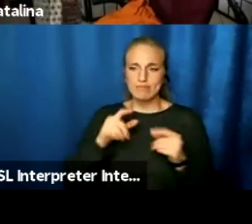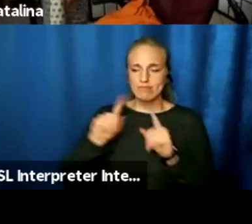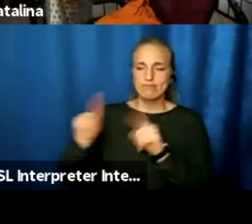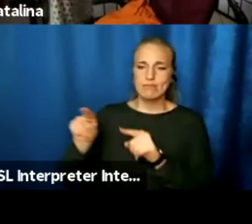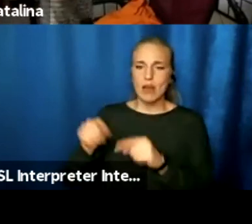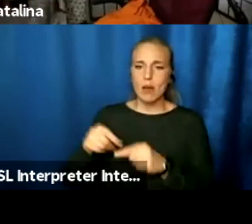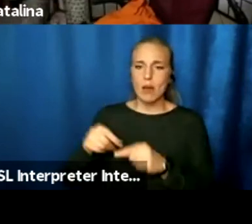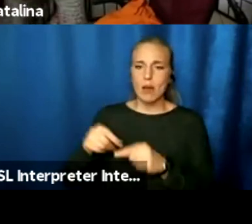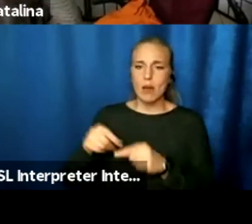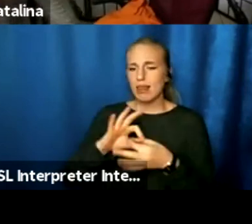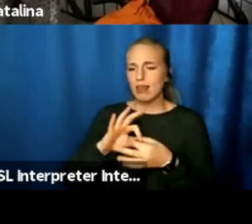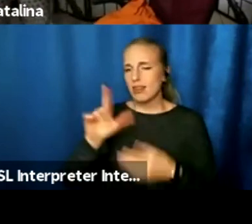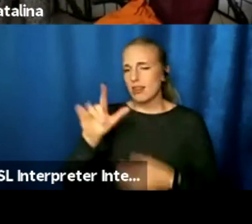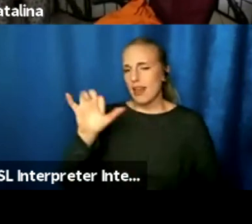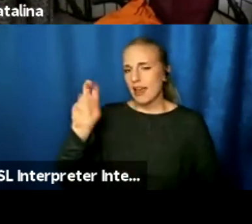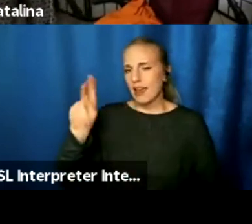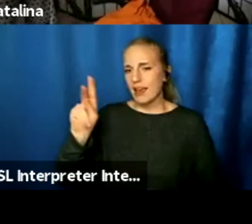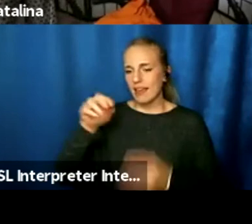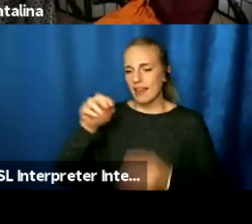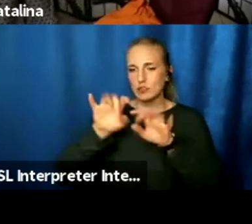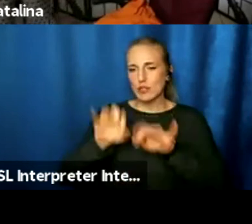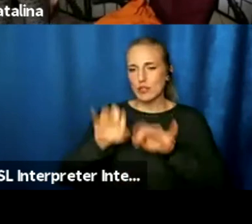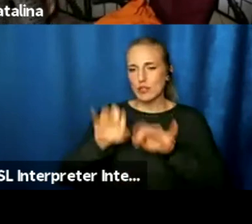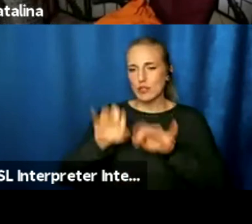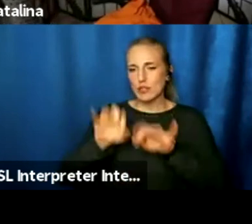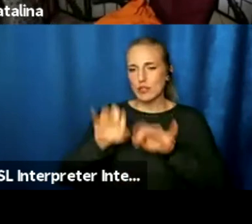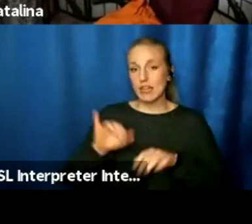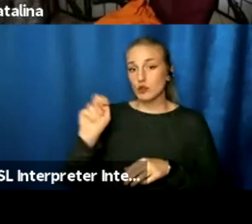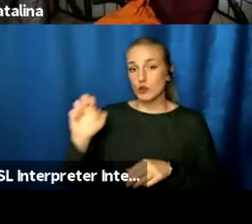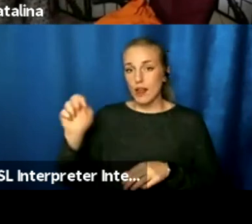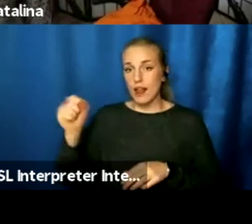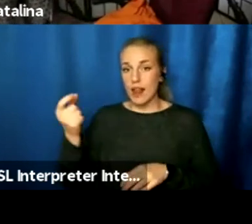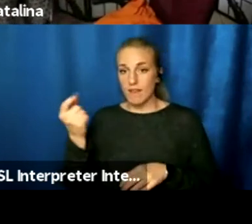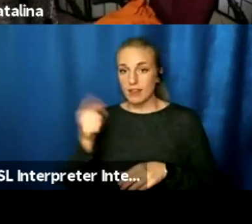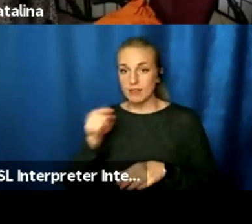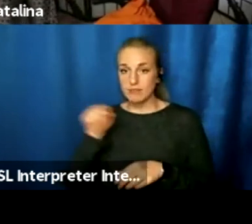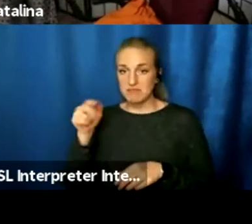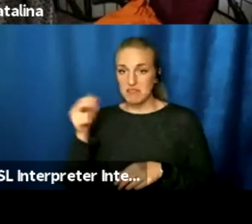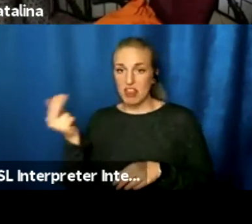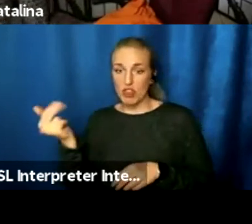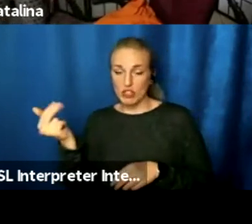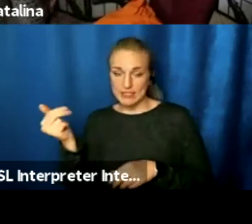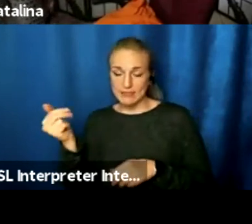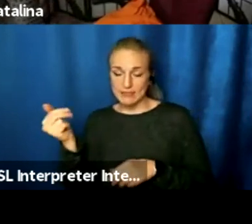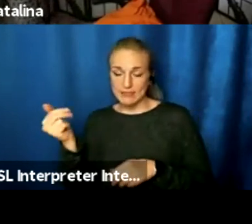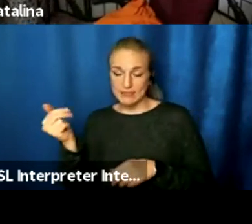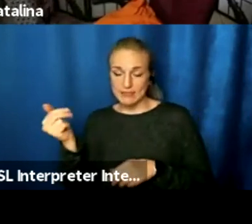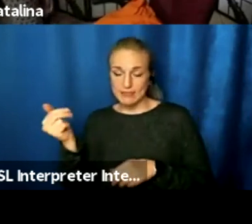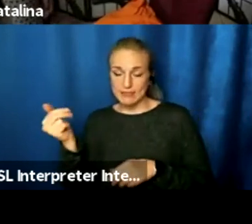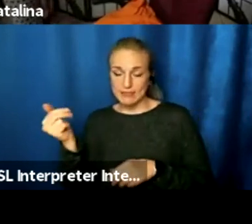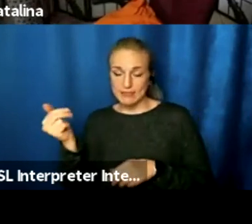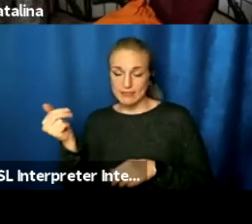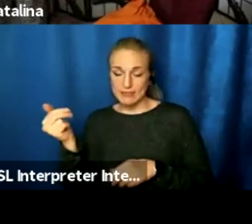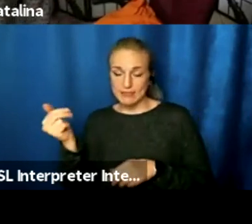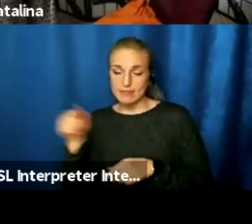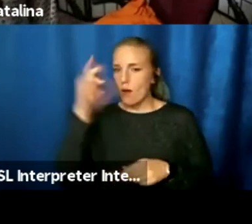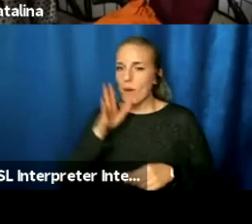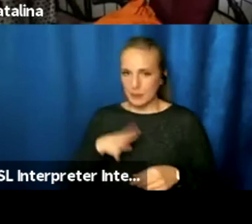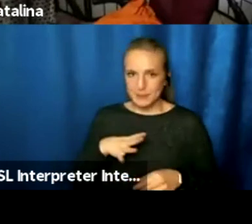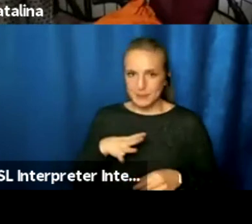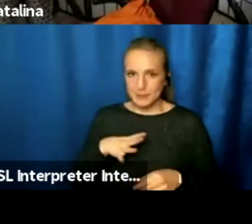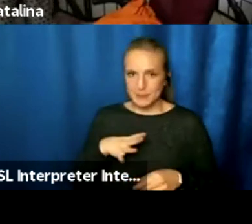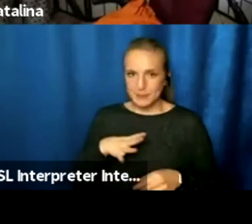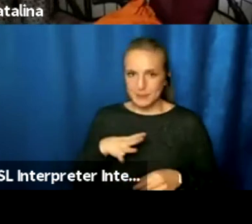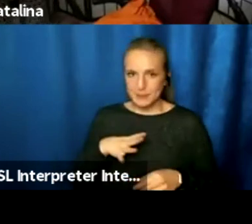a wellness retreat on June 11th to June 13th for Black women, and it is applications